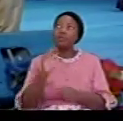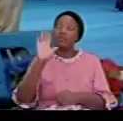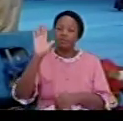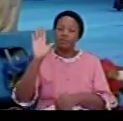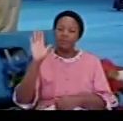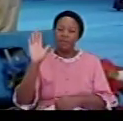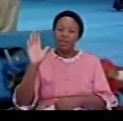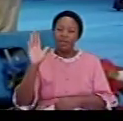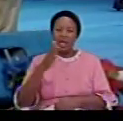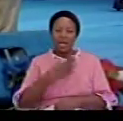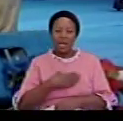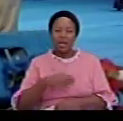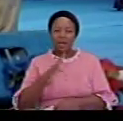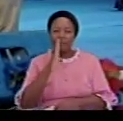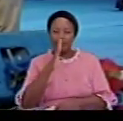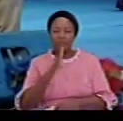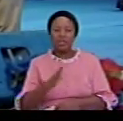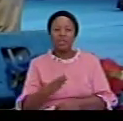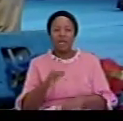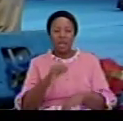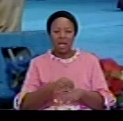and be at peace.